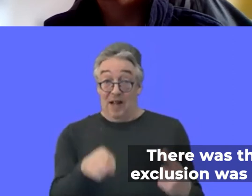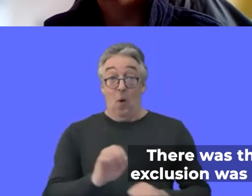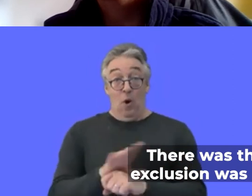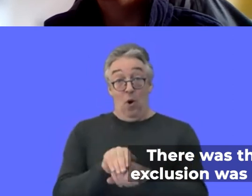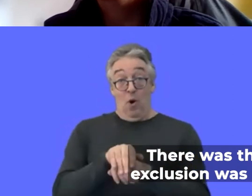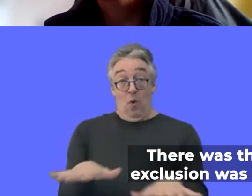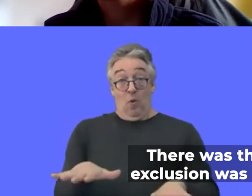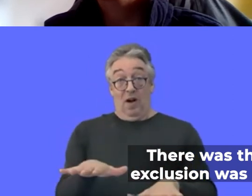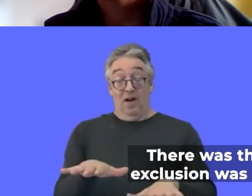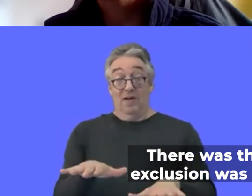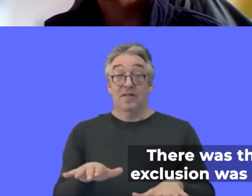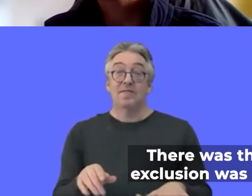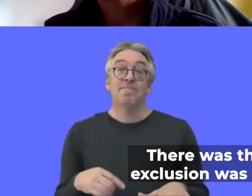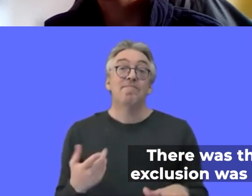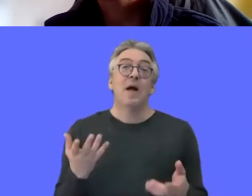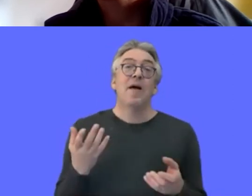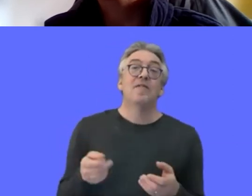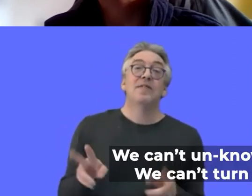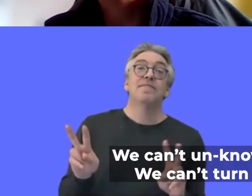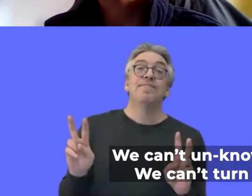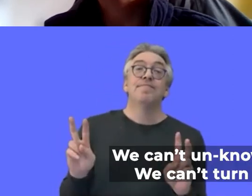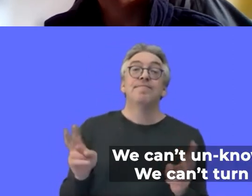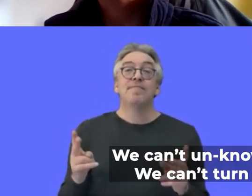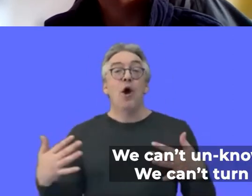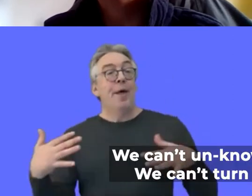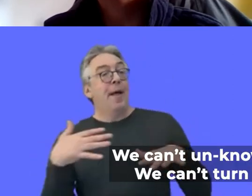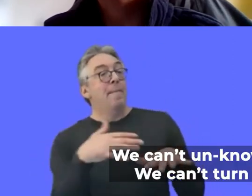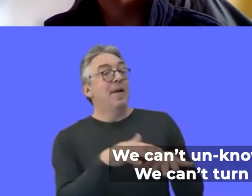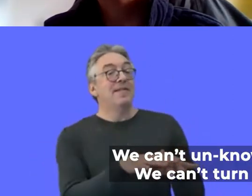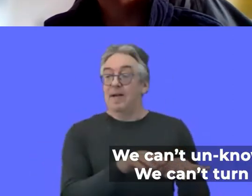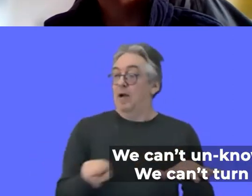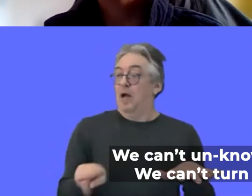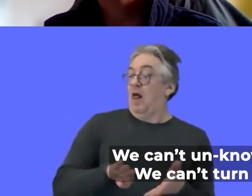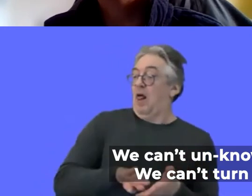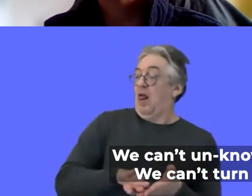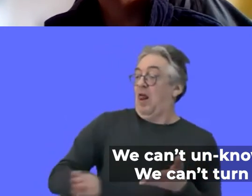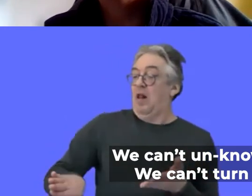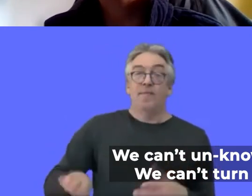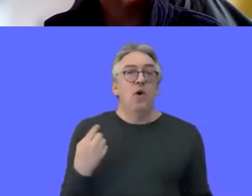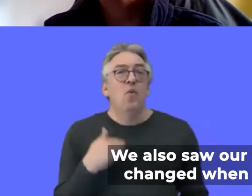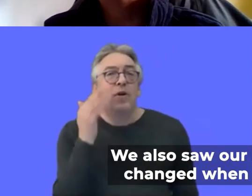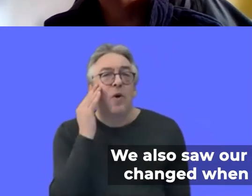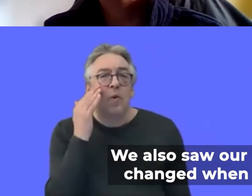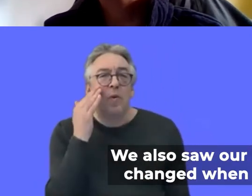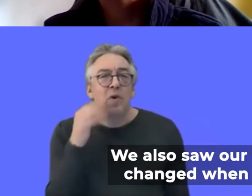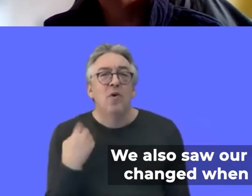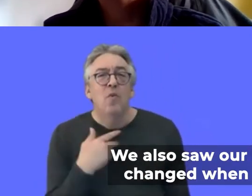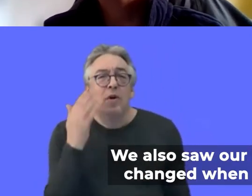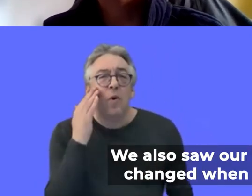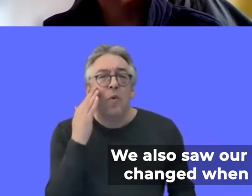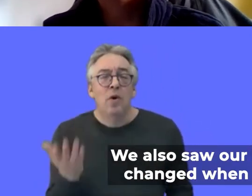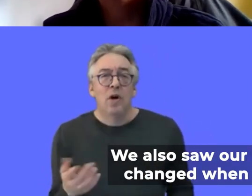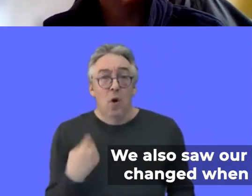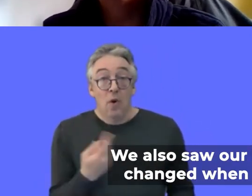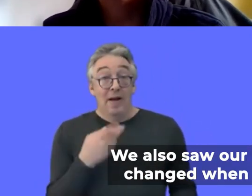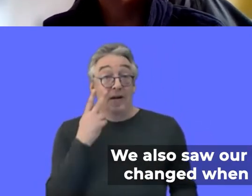like exclusion was mainstreamed, and we can't unknow what we know. We can't turn our back on it. We also saw our business